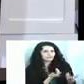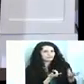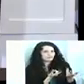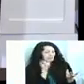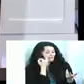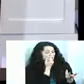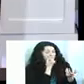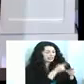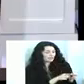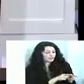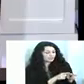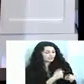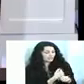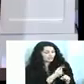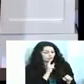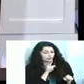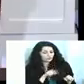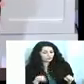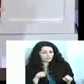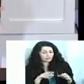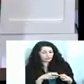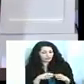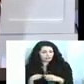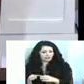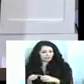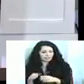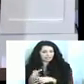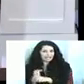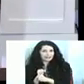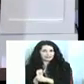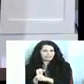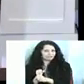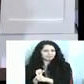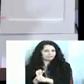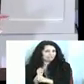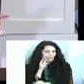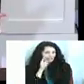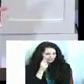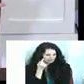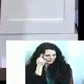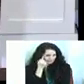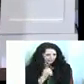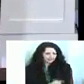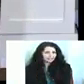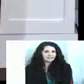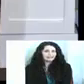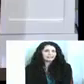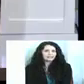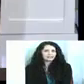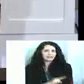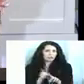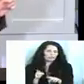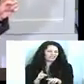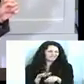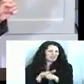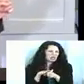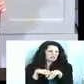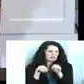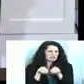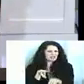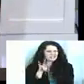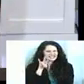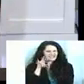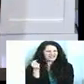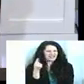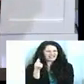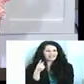were making sure that they were all right, and they were going off to get lunch, apparently, going off to the local store, the 7-Eleven, because it was